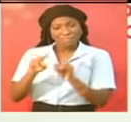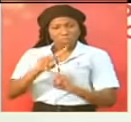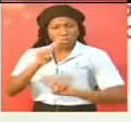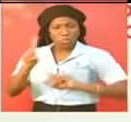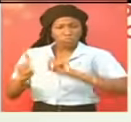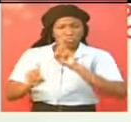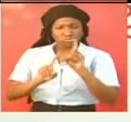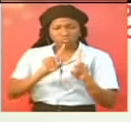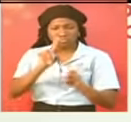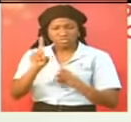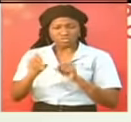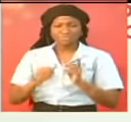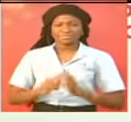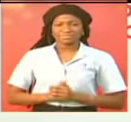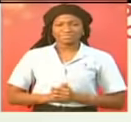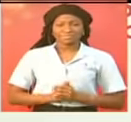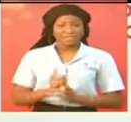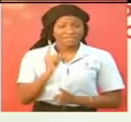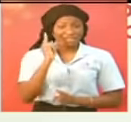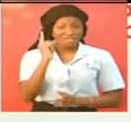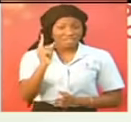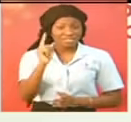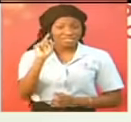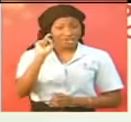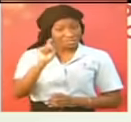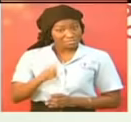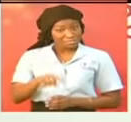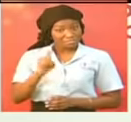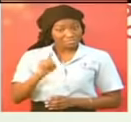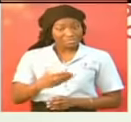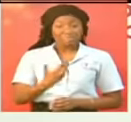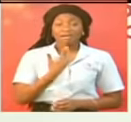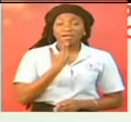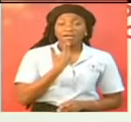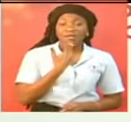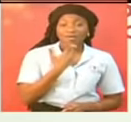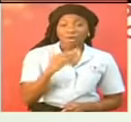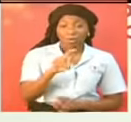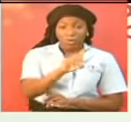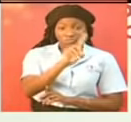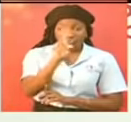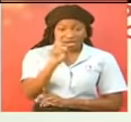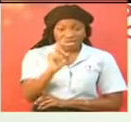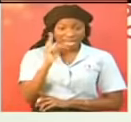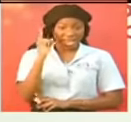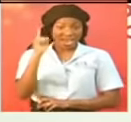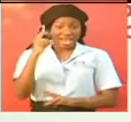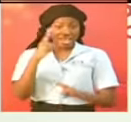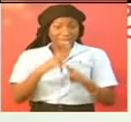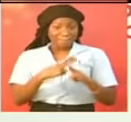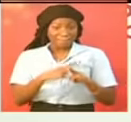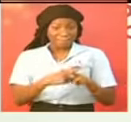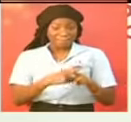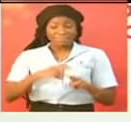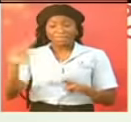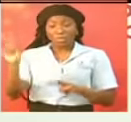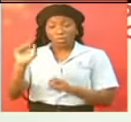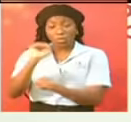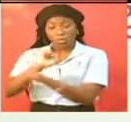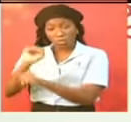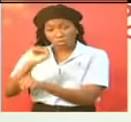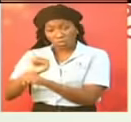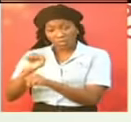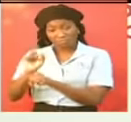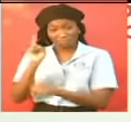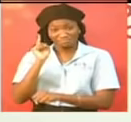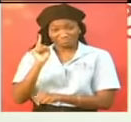media representatives are asked to pose their questions to members of the panel and state their name and media house. We are kindly